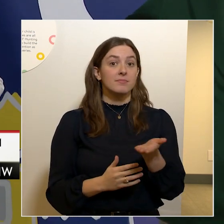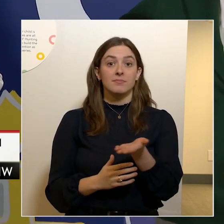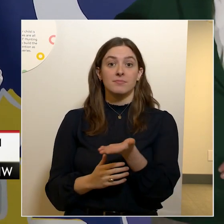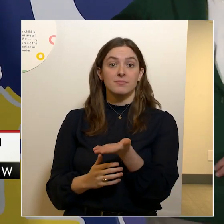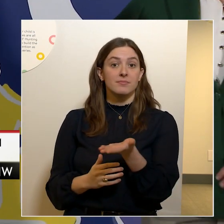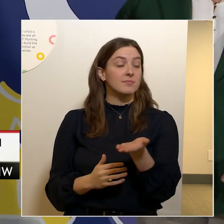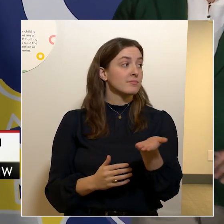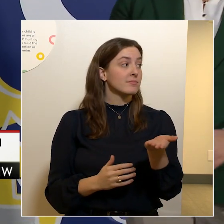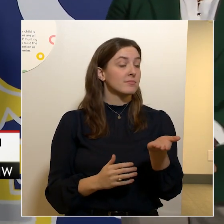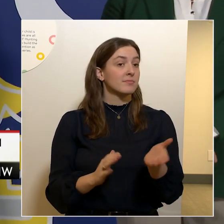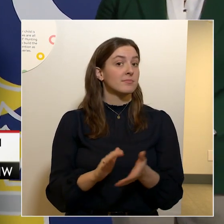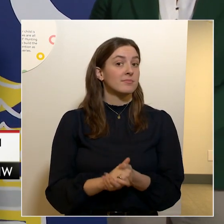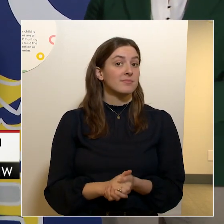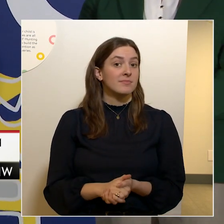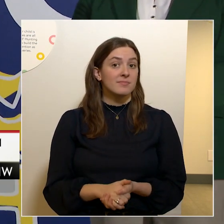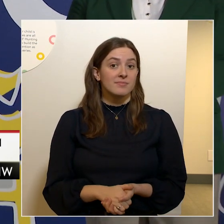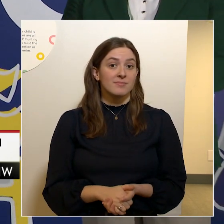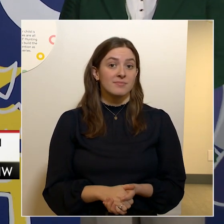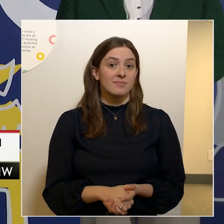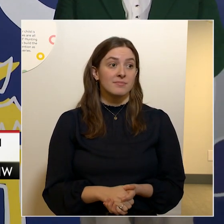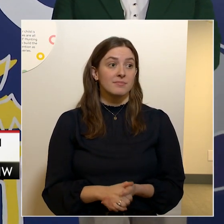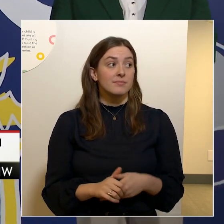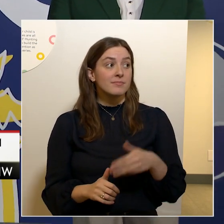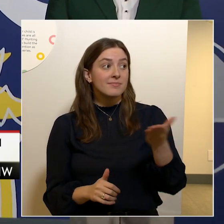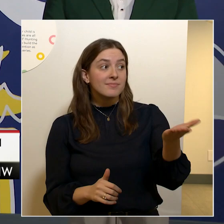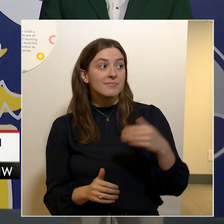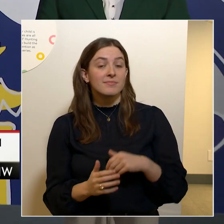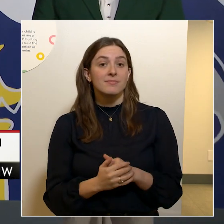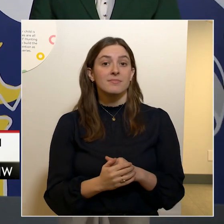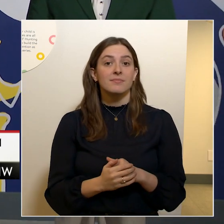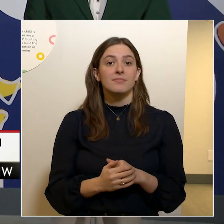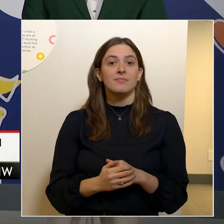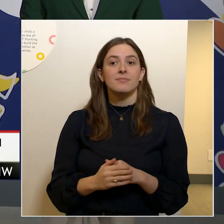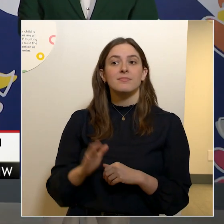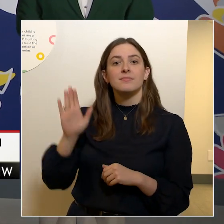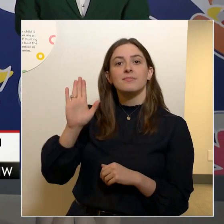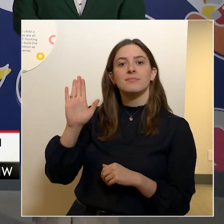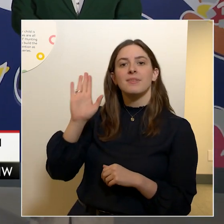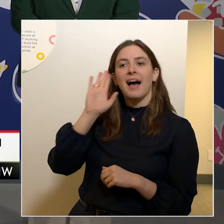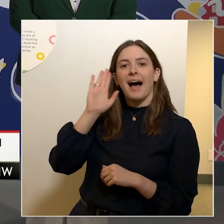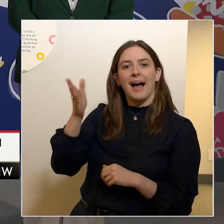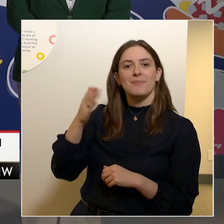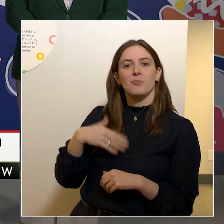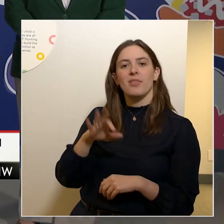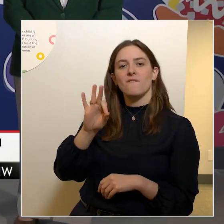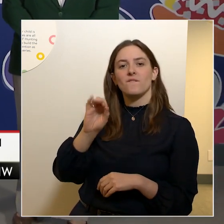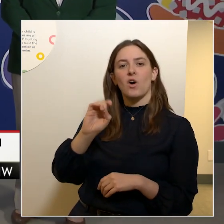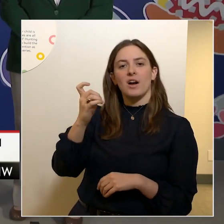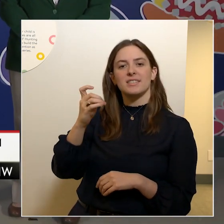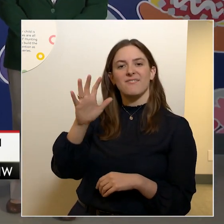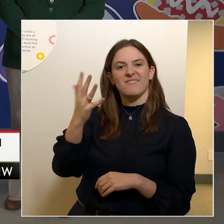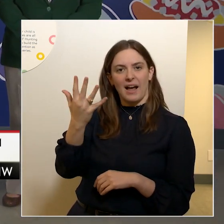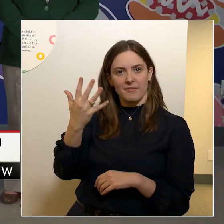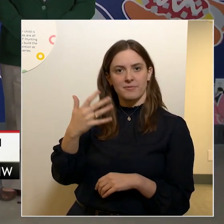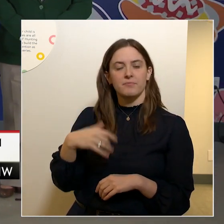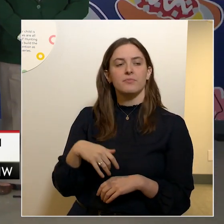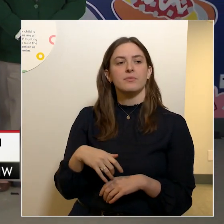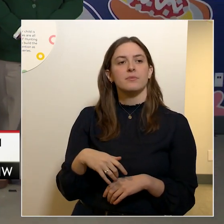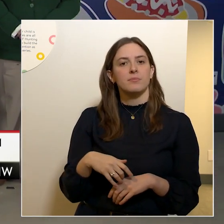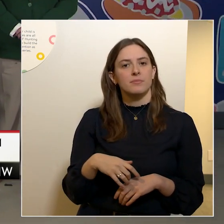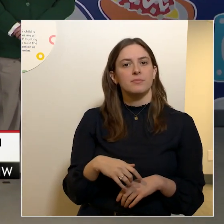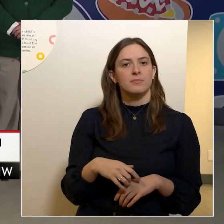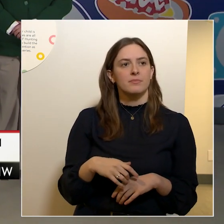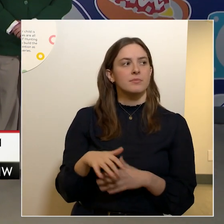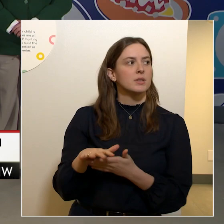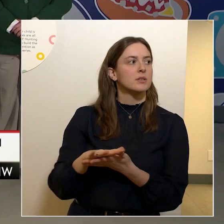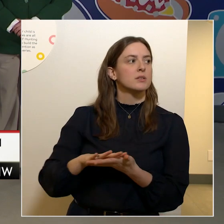else also. All right, yes. Hi, Mayor. Good morning. Stephanie with Fox 5. Looking at some of the recovery